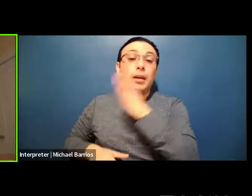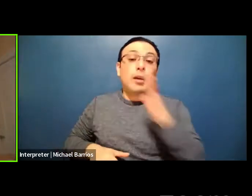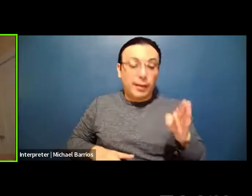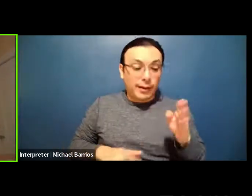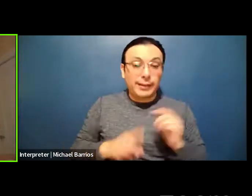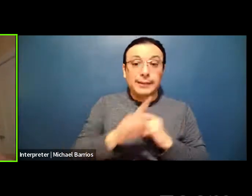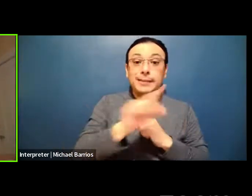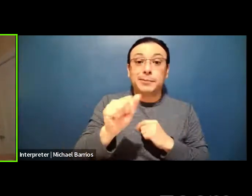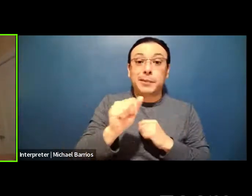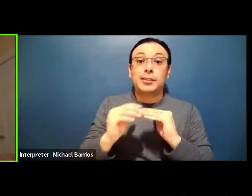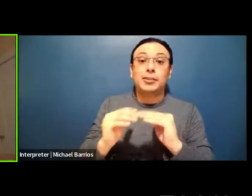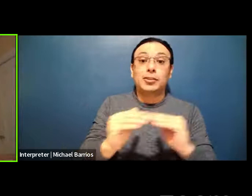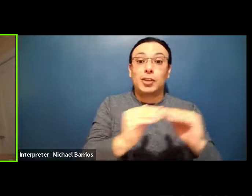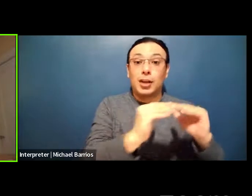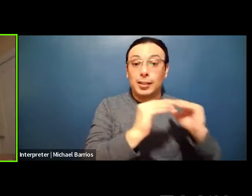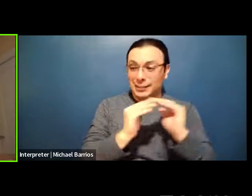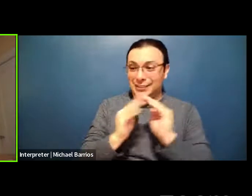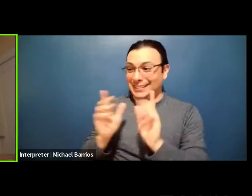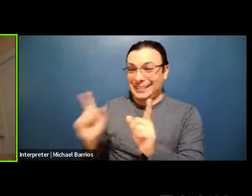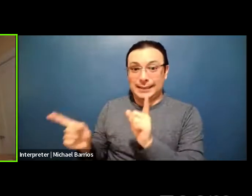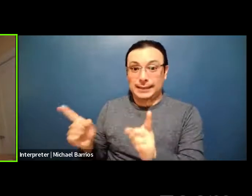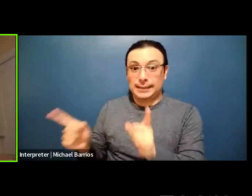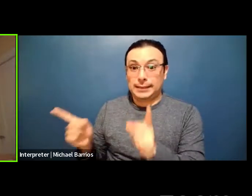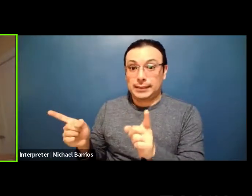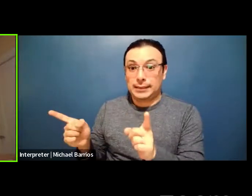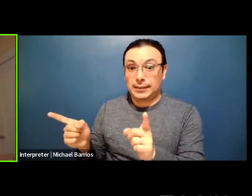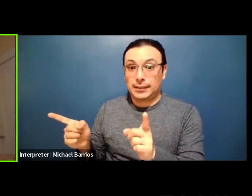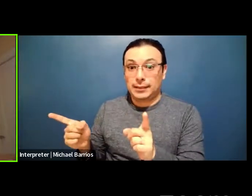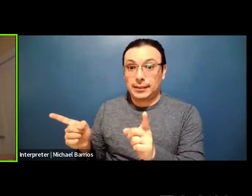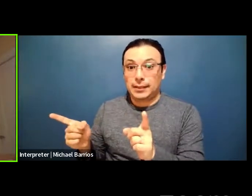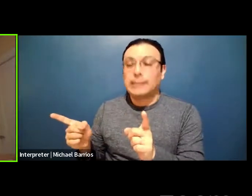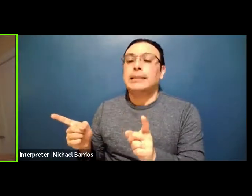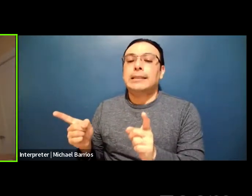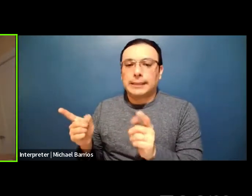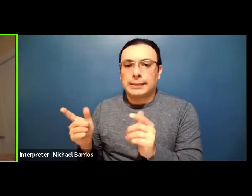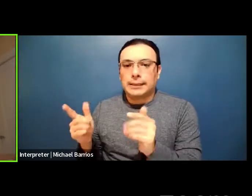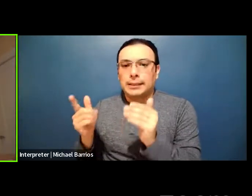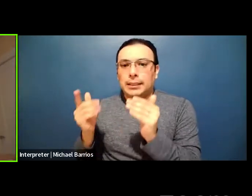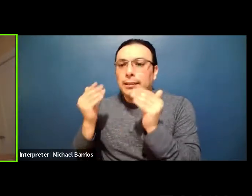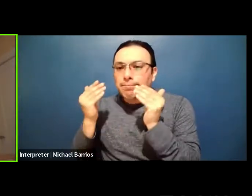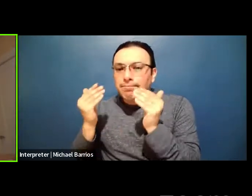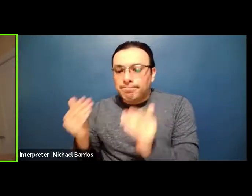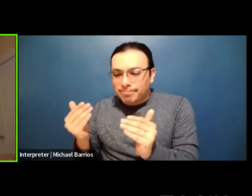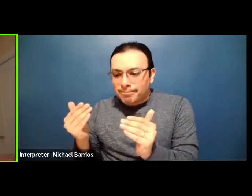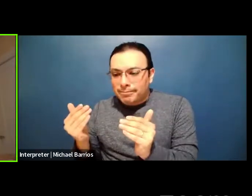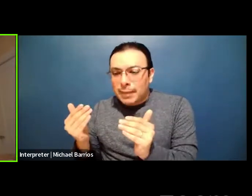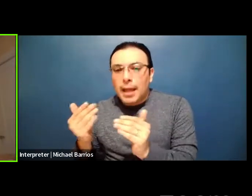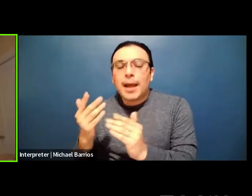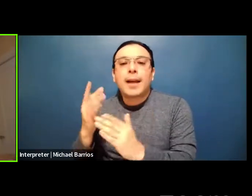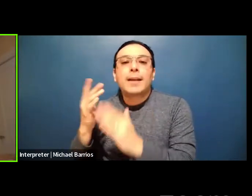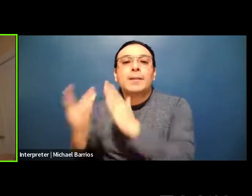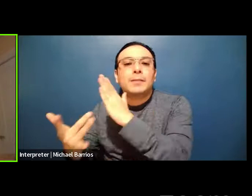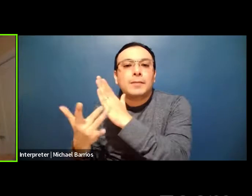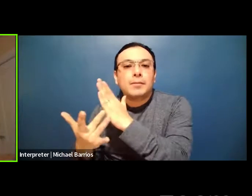justice contemplate using prenatal technologies.